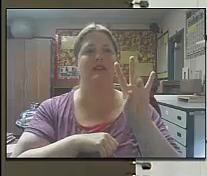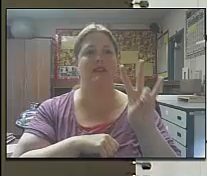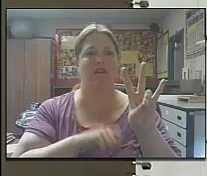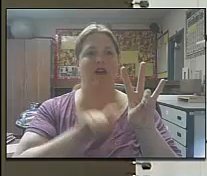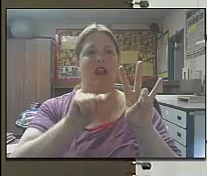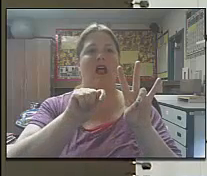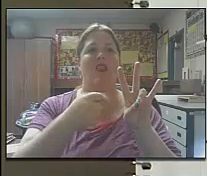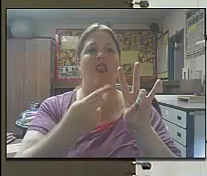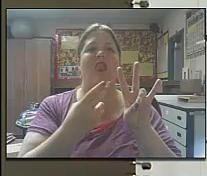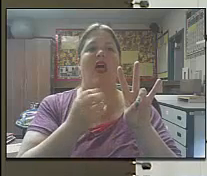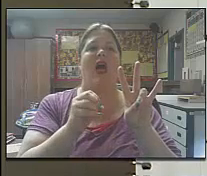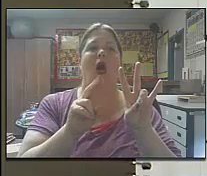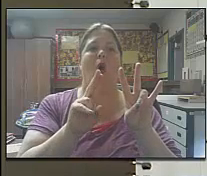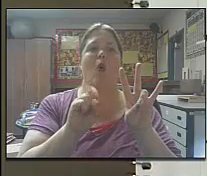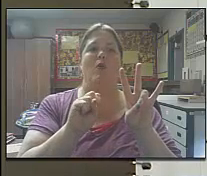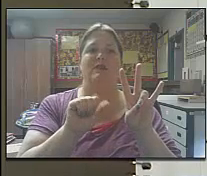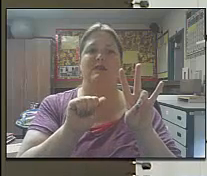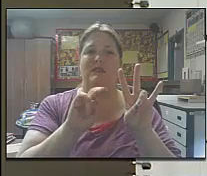thousandths.